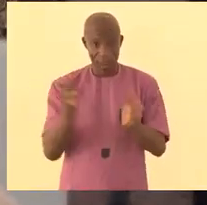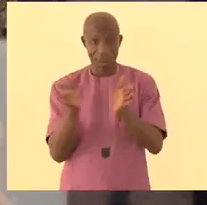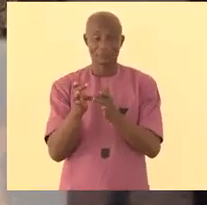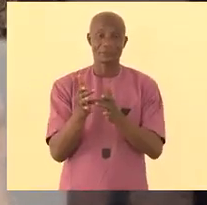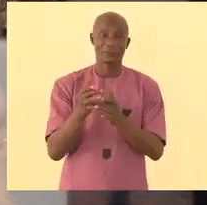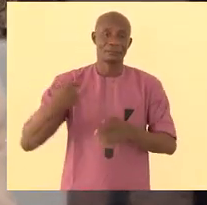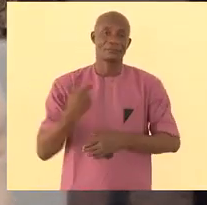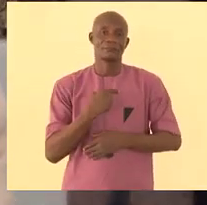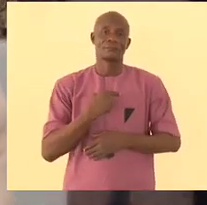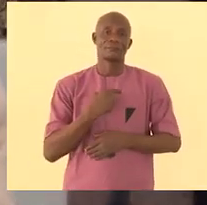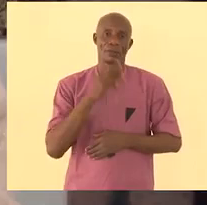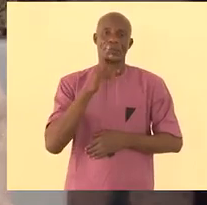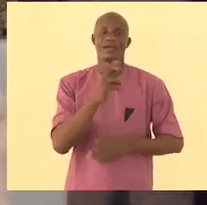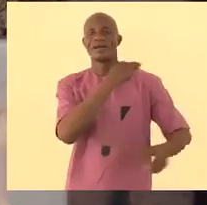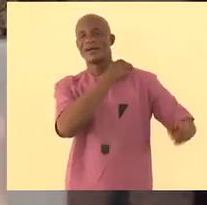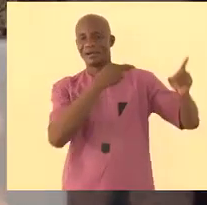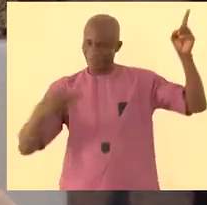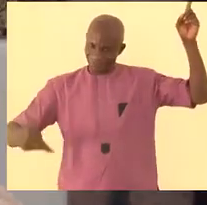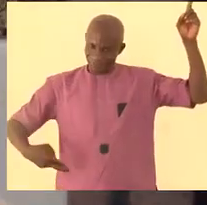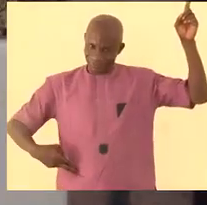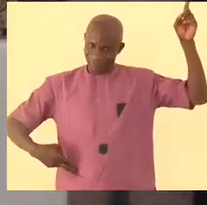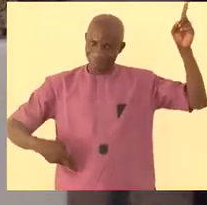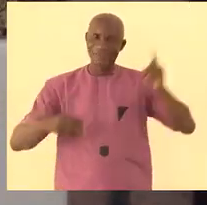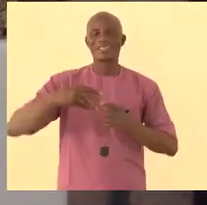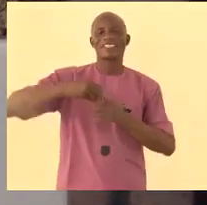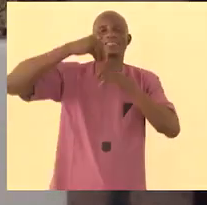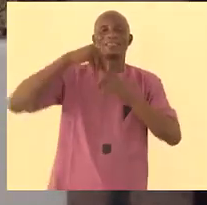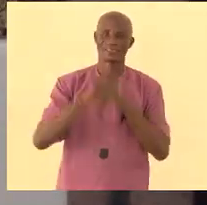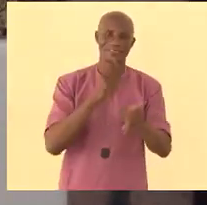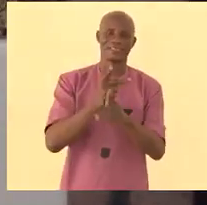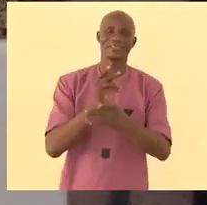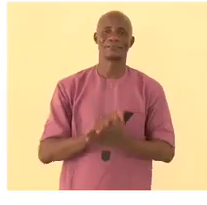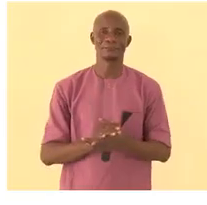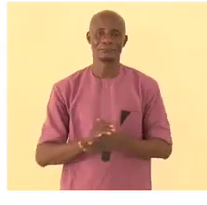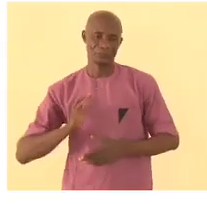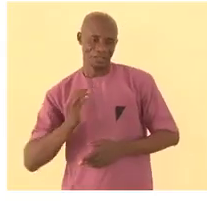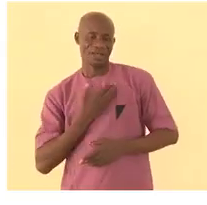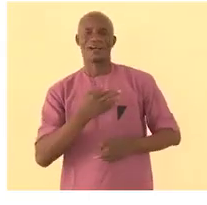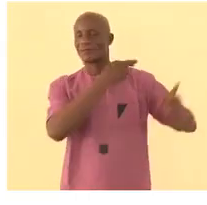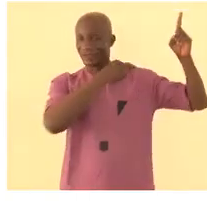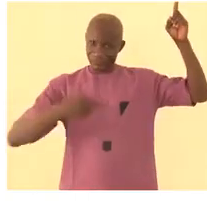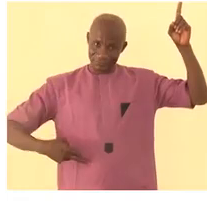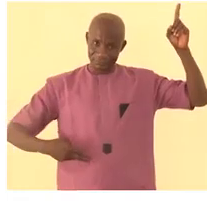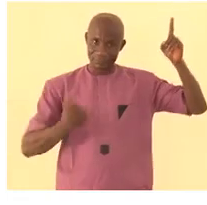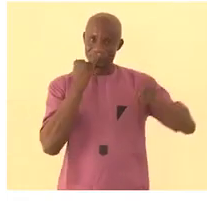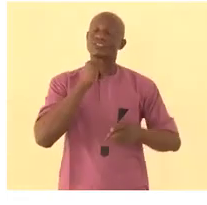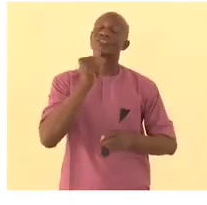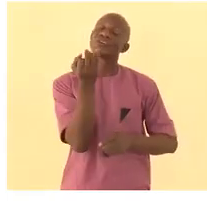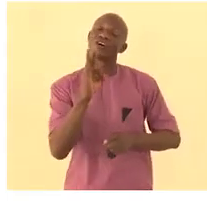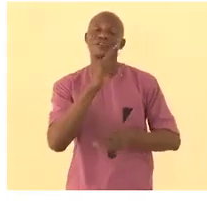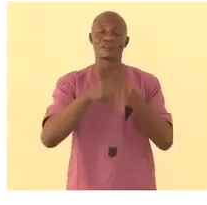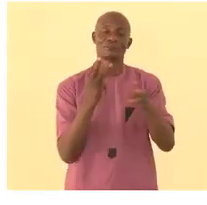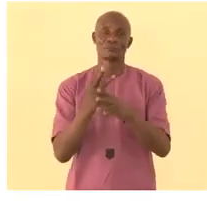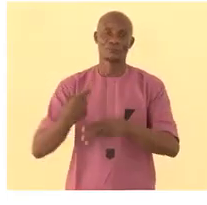Because of Jesus, we are a royalty of a special kind. Our royalty is not that of